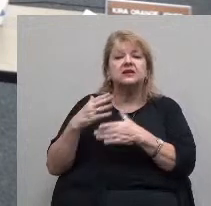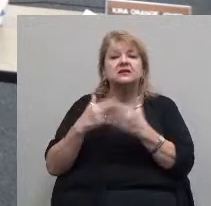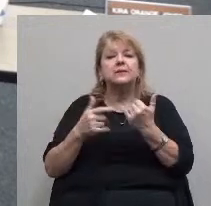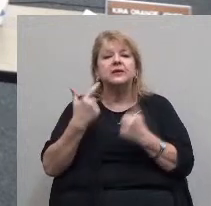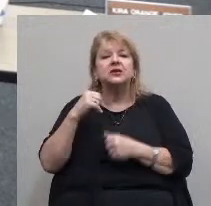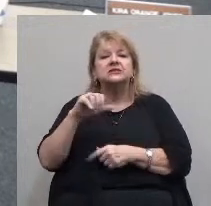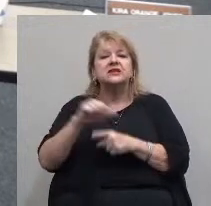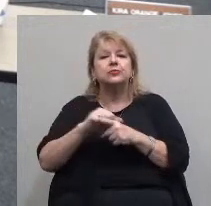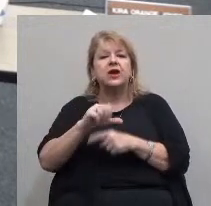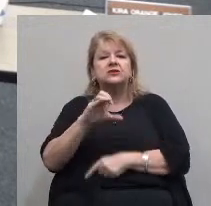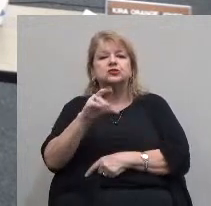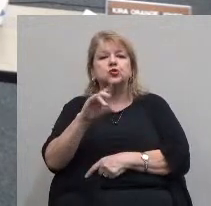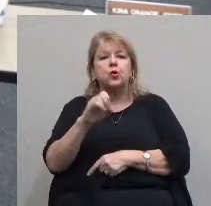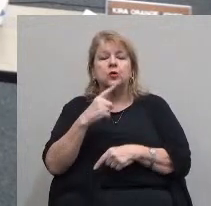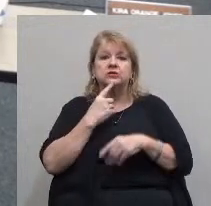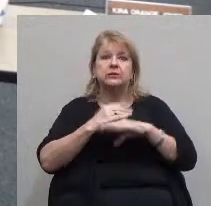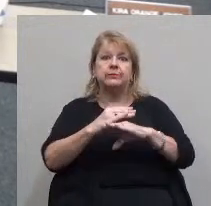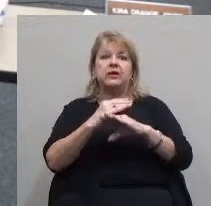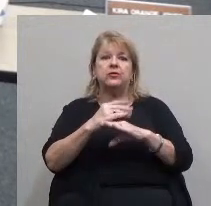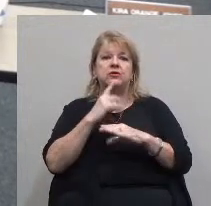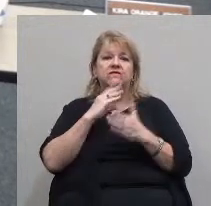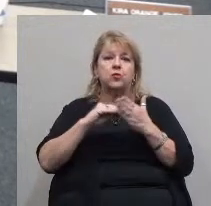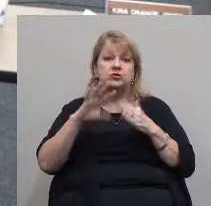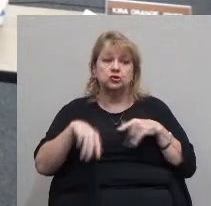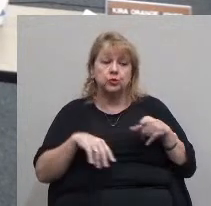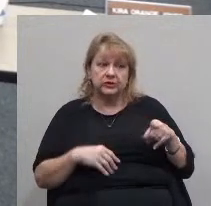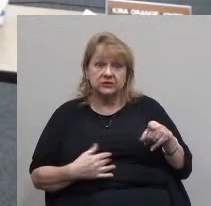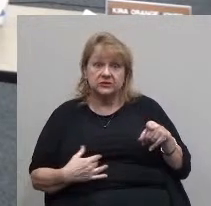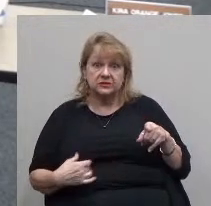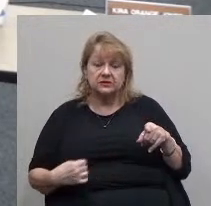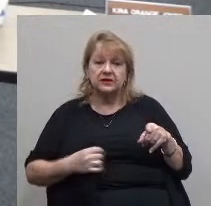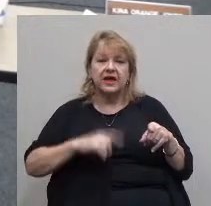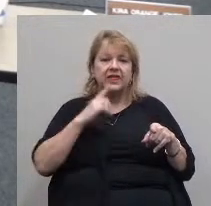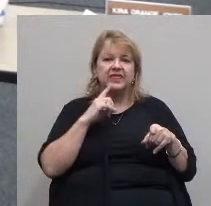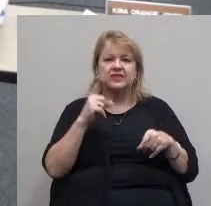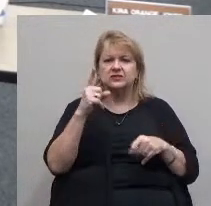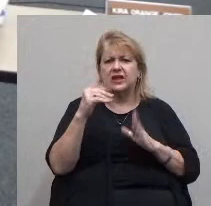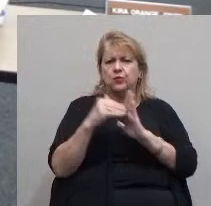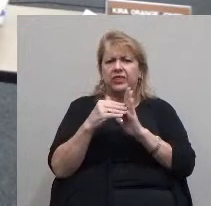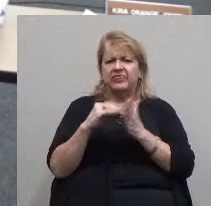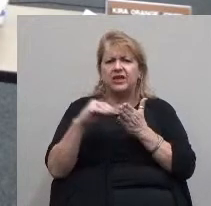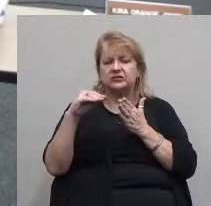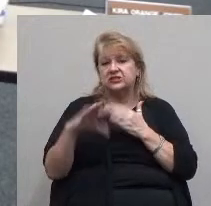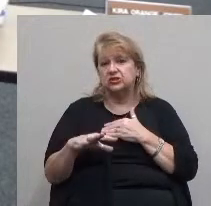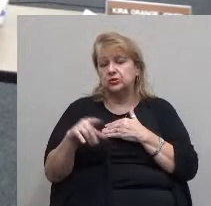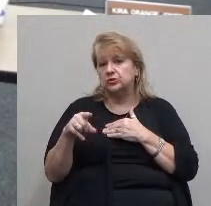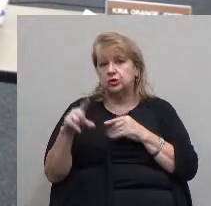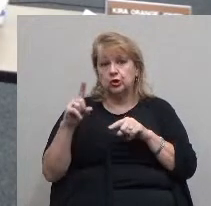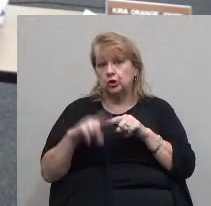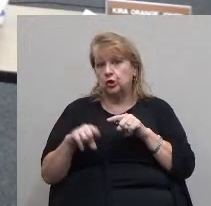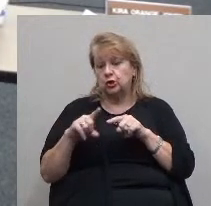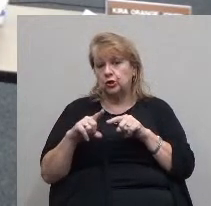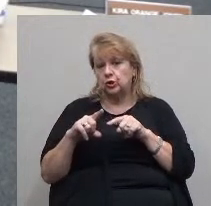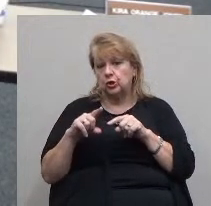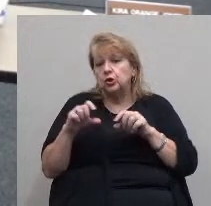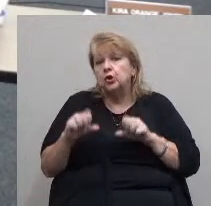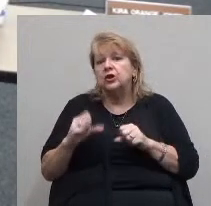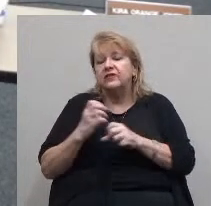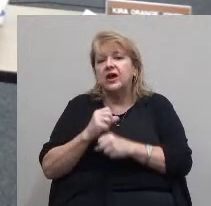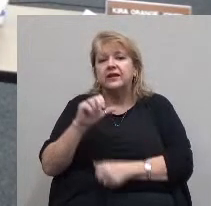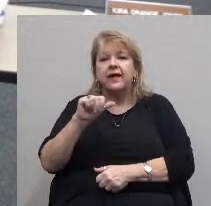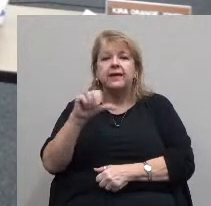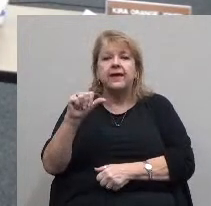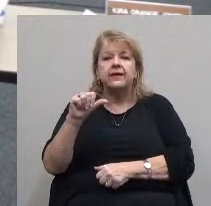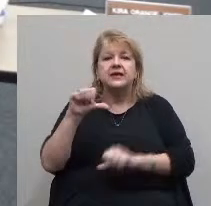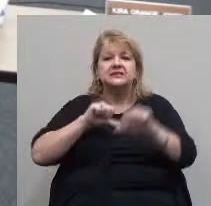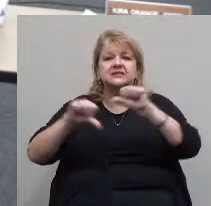being such a barrier for our students. And so I think there were like 1,000 students who could have potentially gotten an associate of science